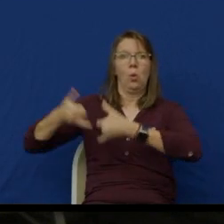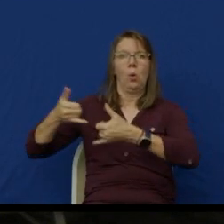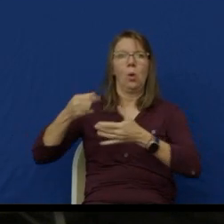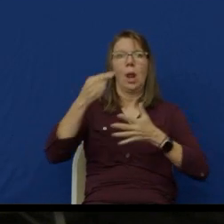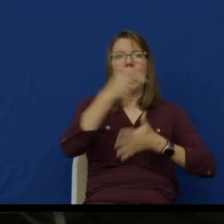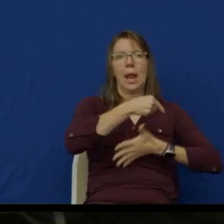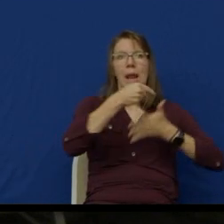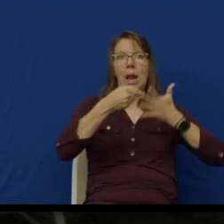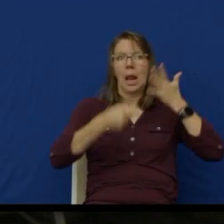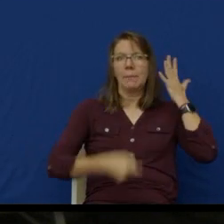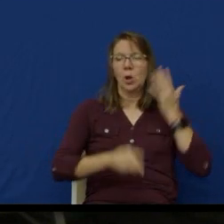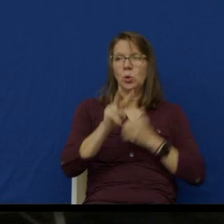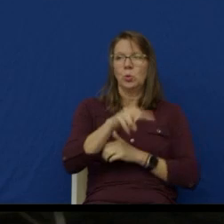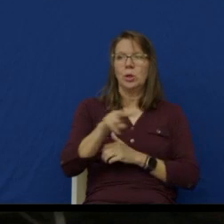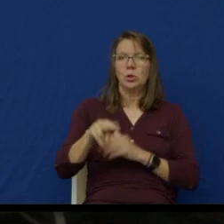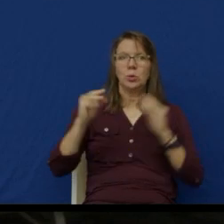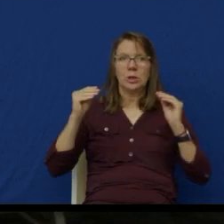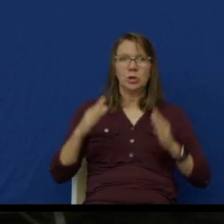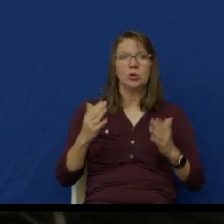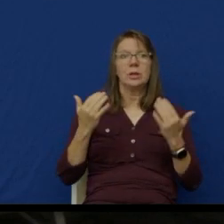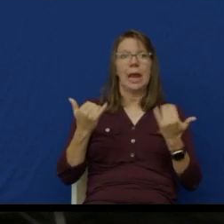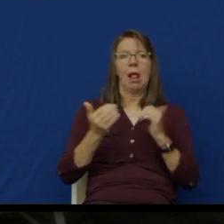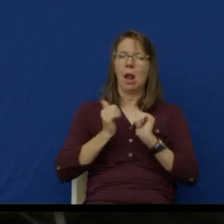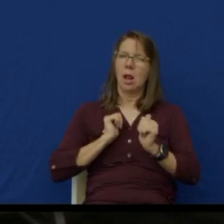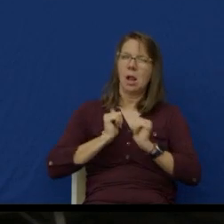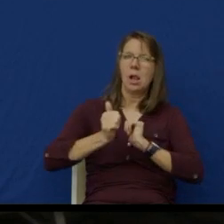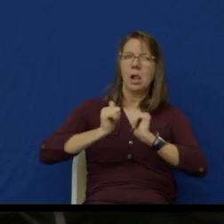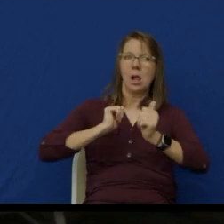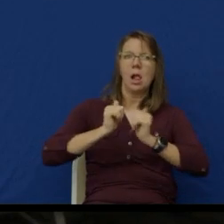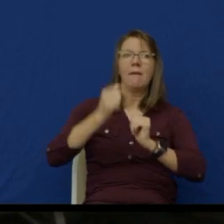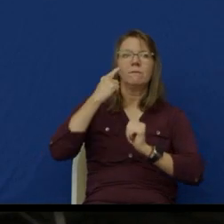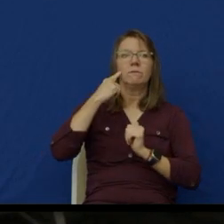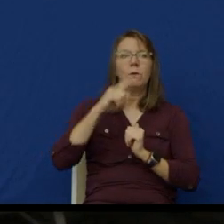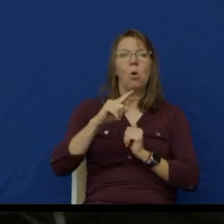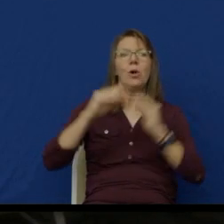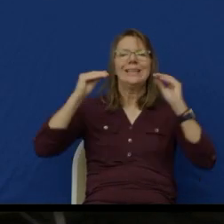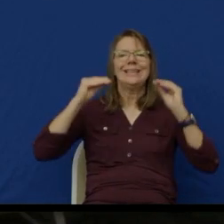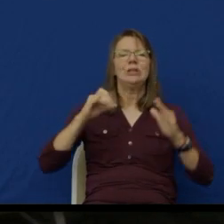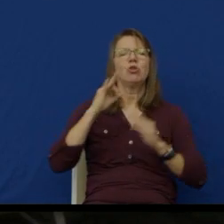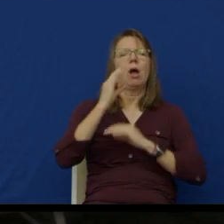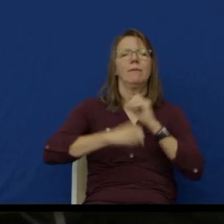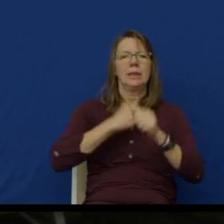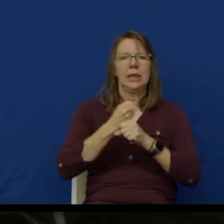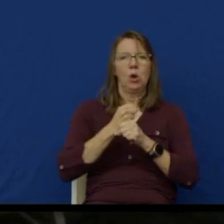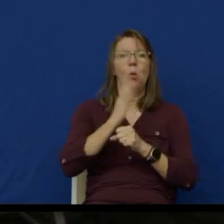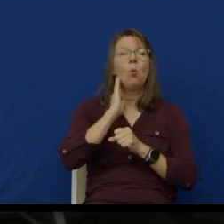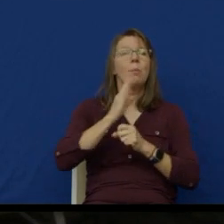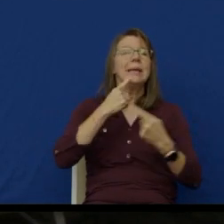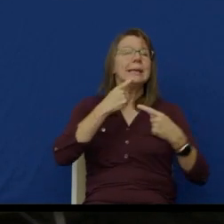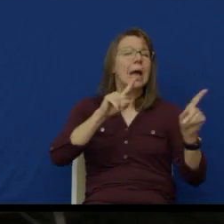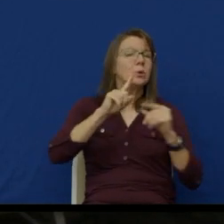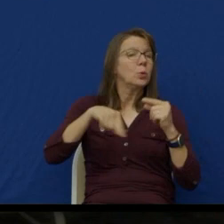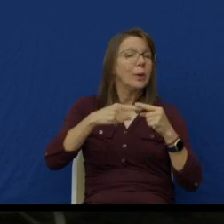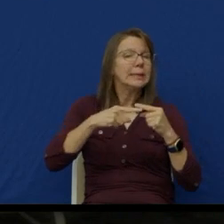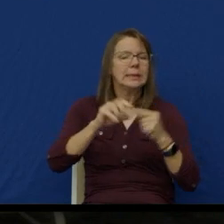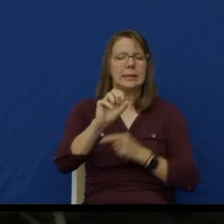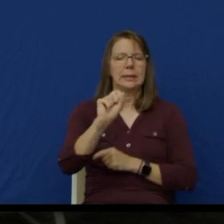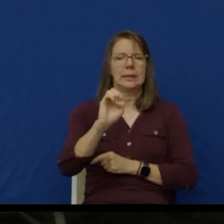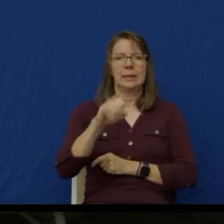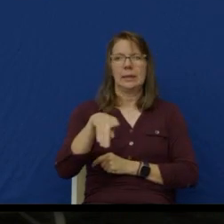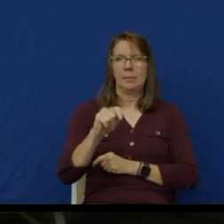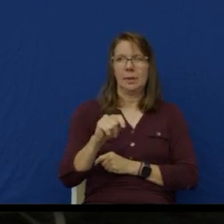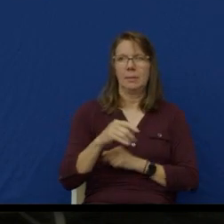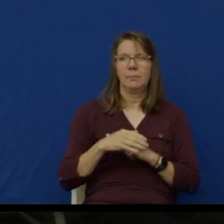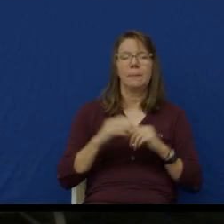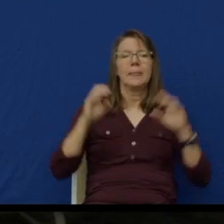the 2024 Kentucky Teacher of the Year Award, which will be announced in September. Education